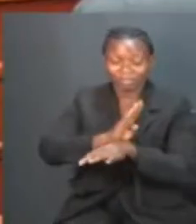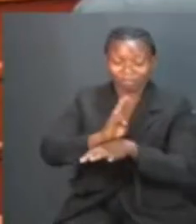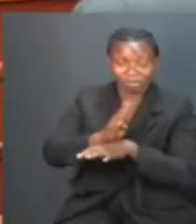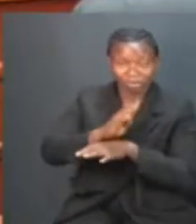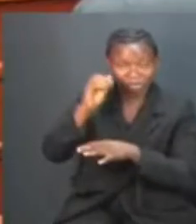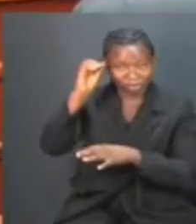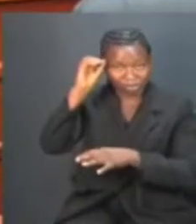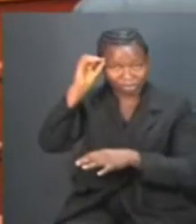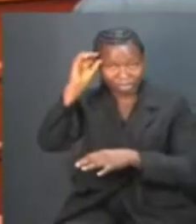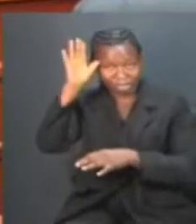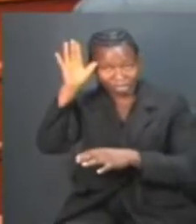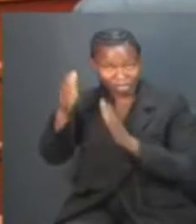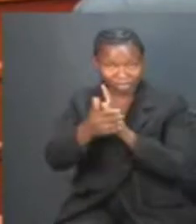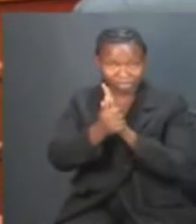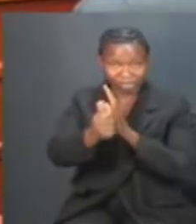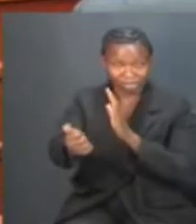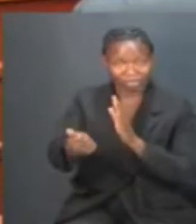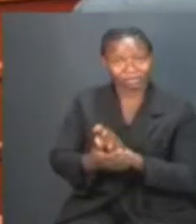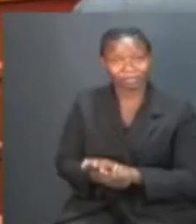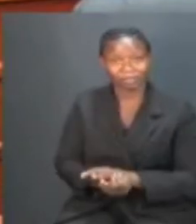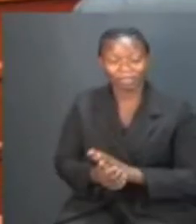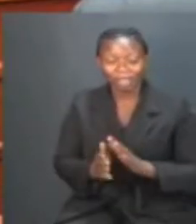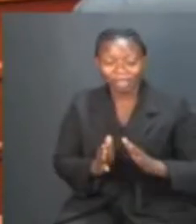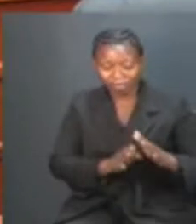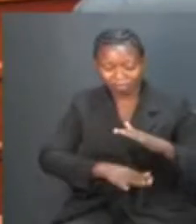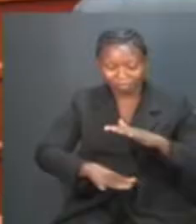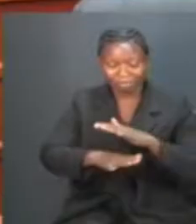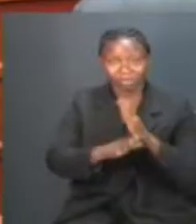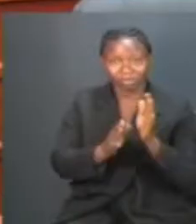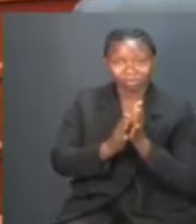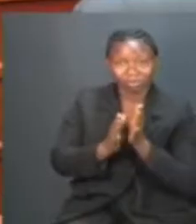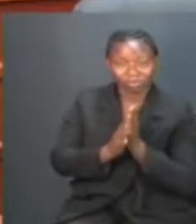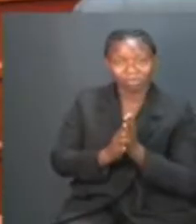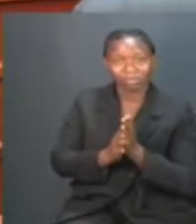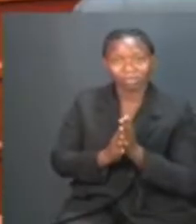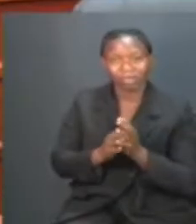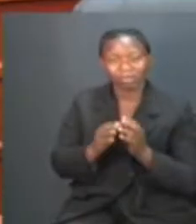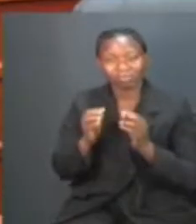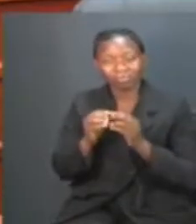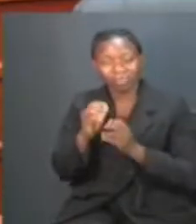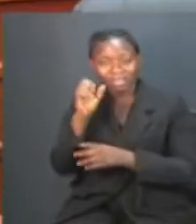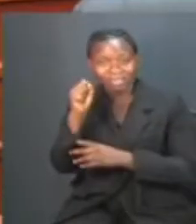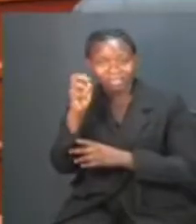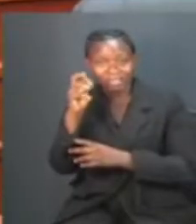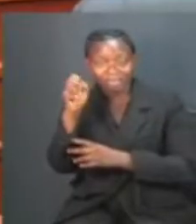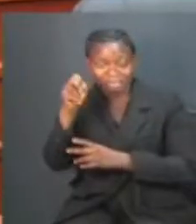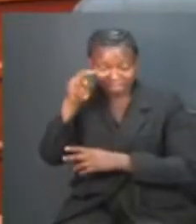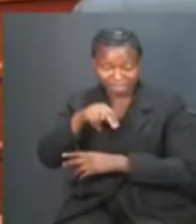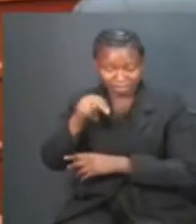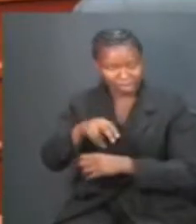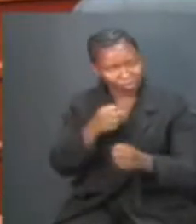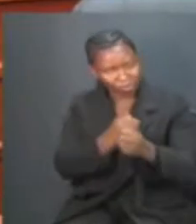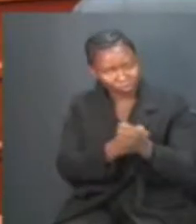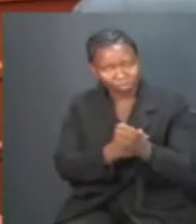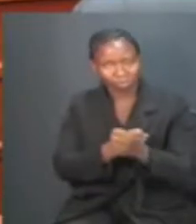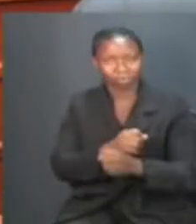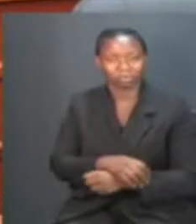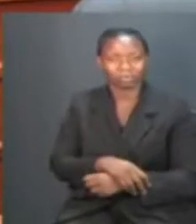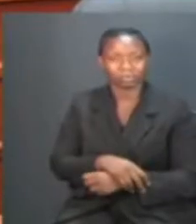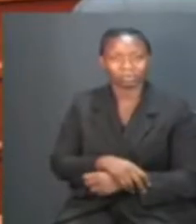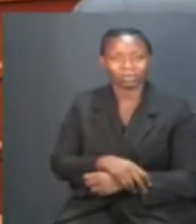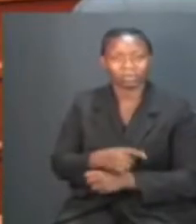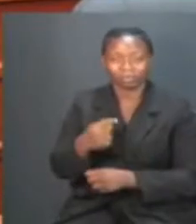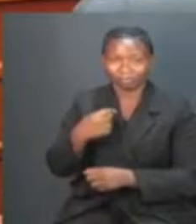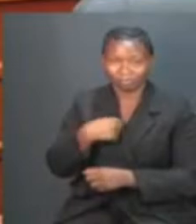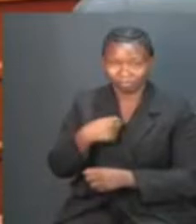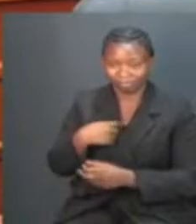skills. And so apart from the basic schools, existing SMEs also need that support. And so I